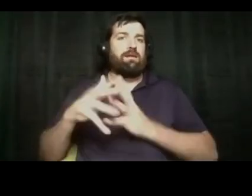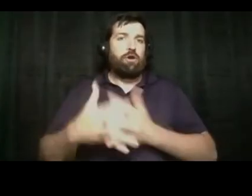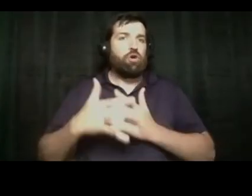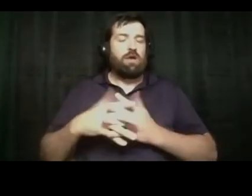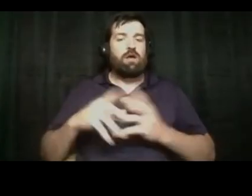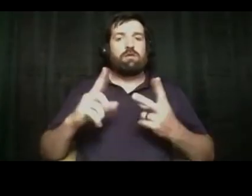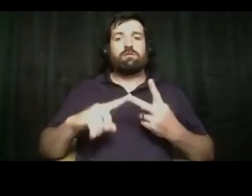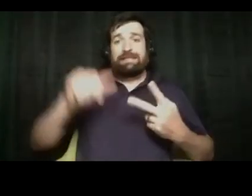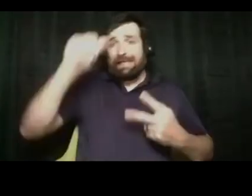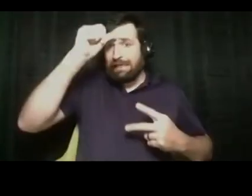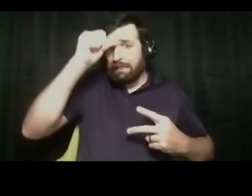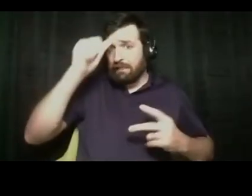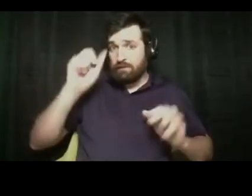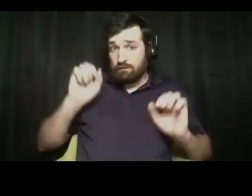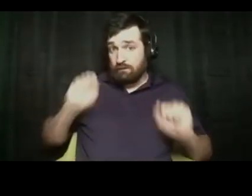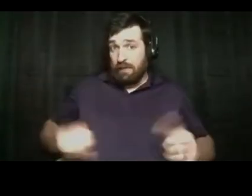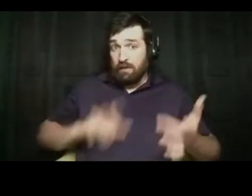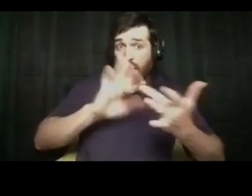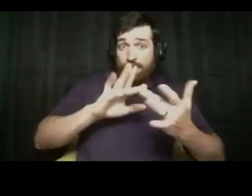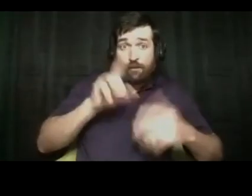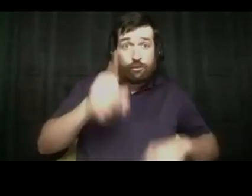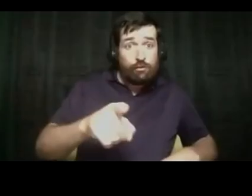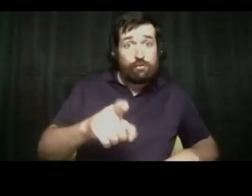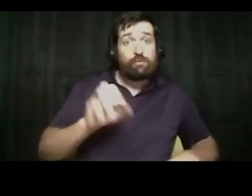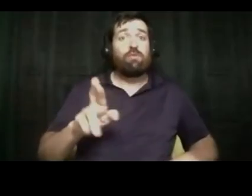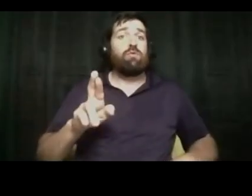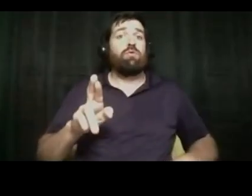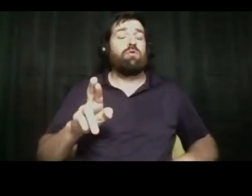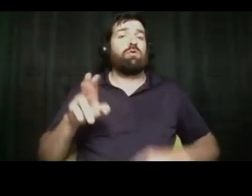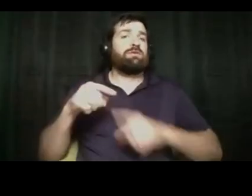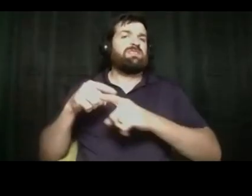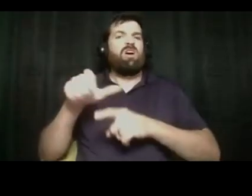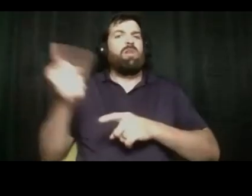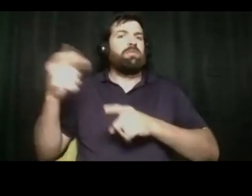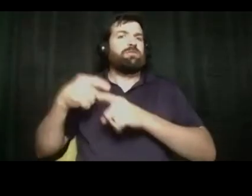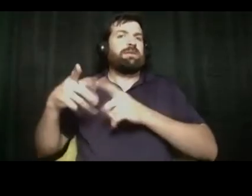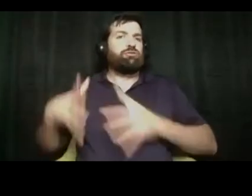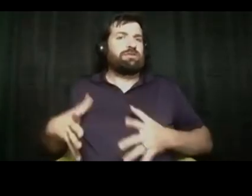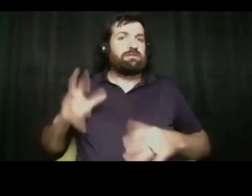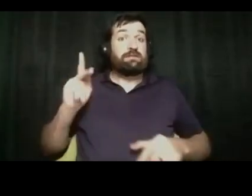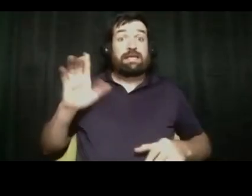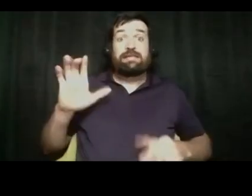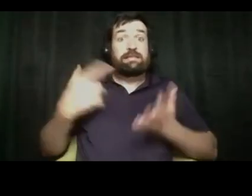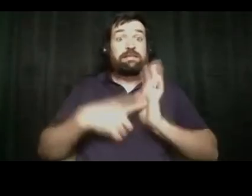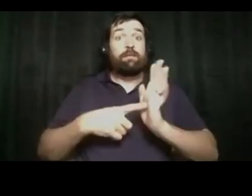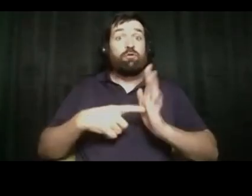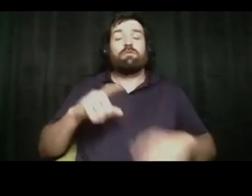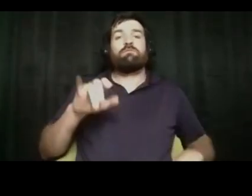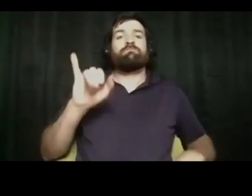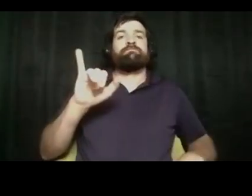would they maybe contact you or specialists in Kansas City, let's say at Research or